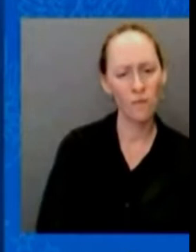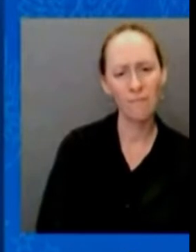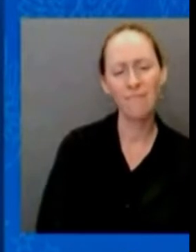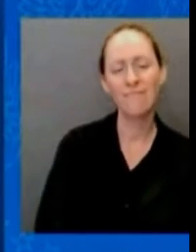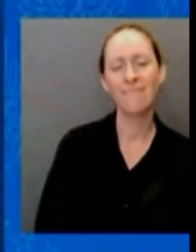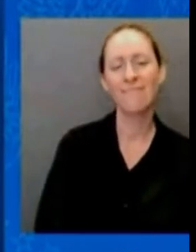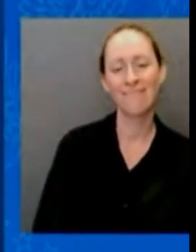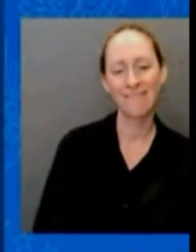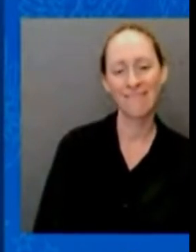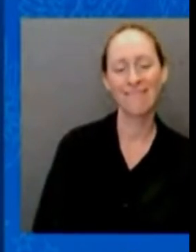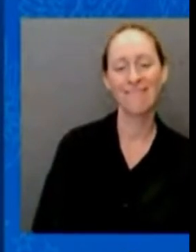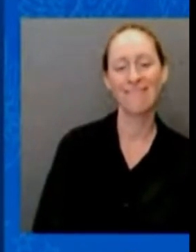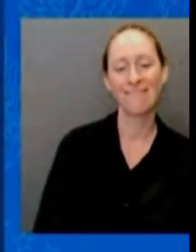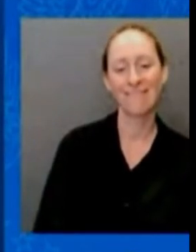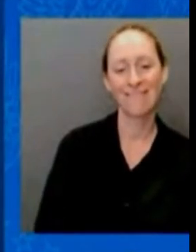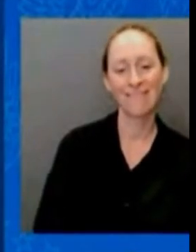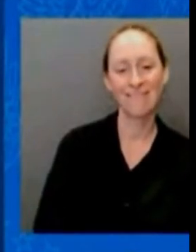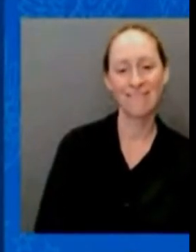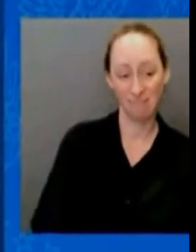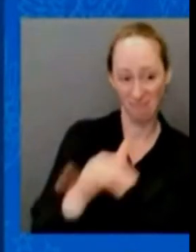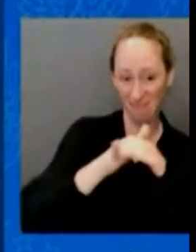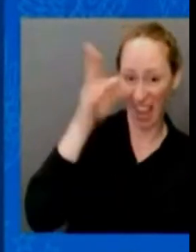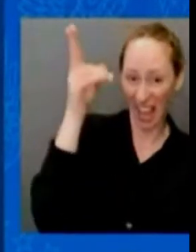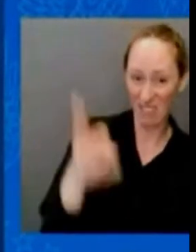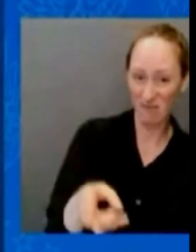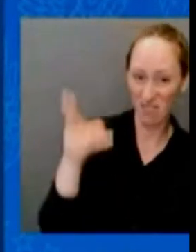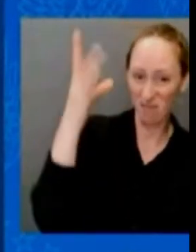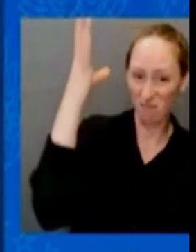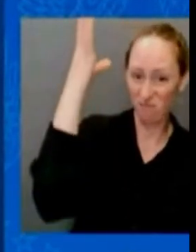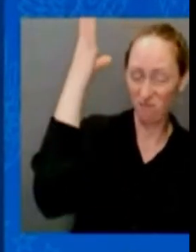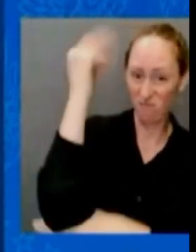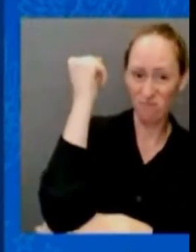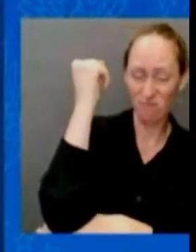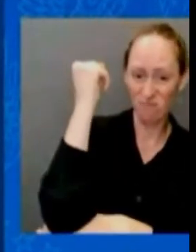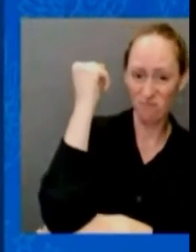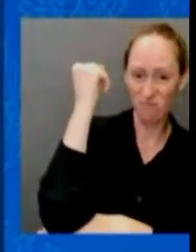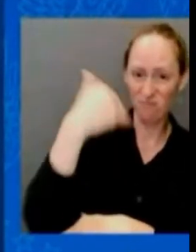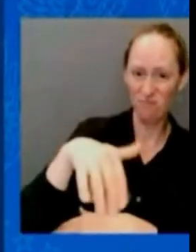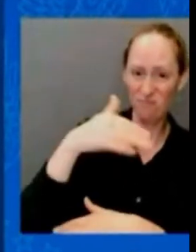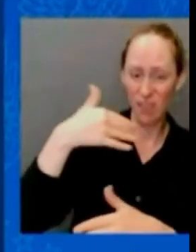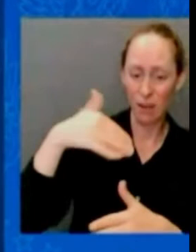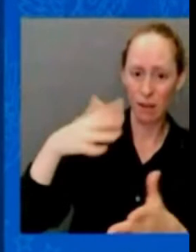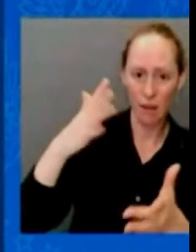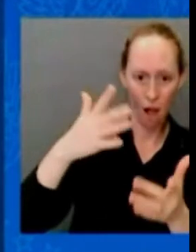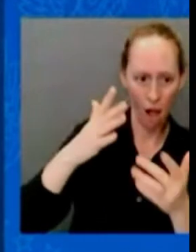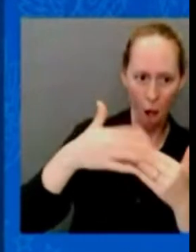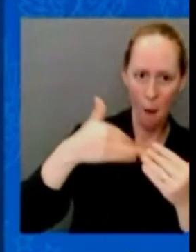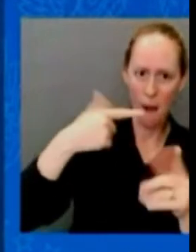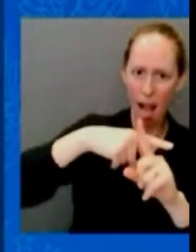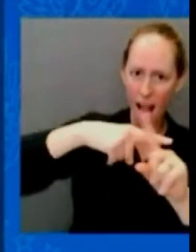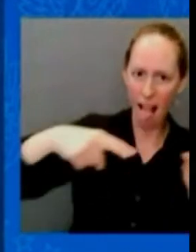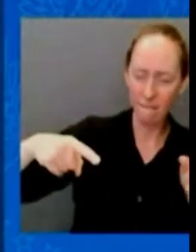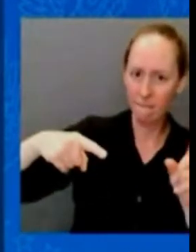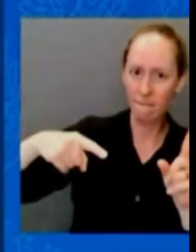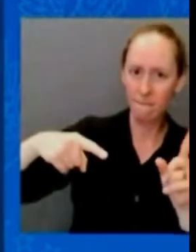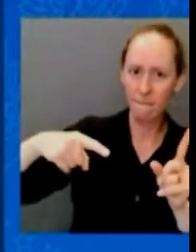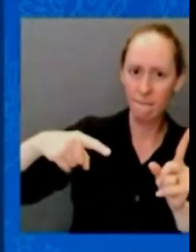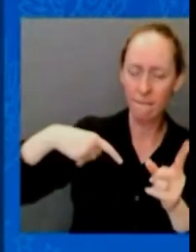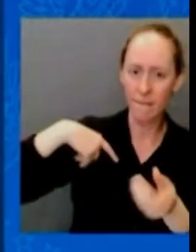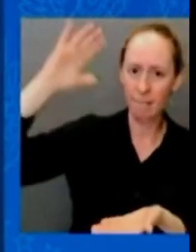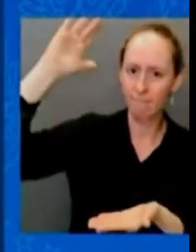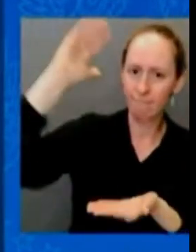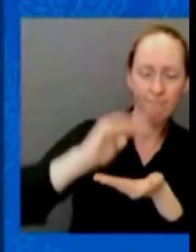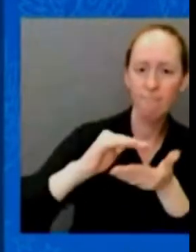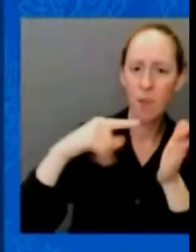in half. As I said, it follows a historic drop of $350 billion last year. And we're going to reduce the deficit by another